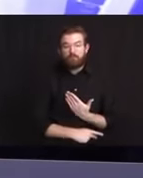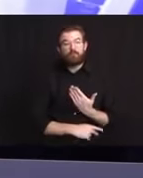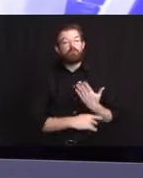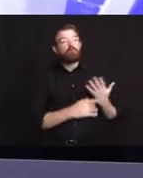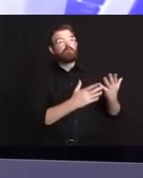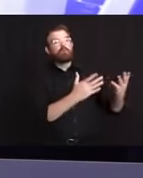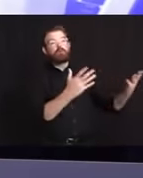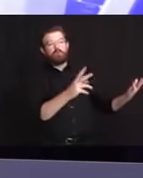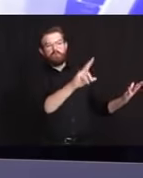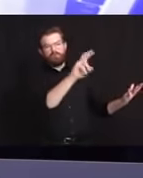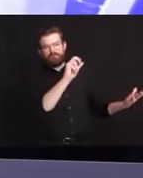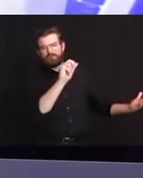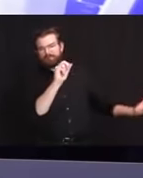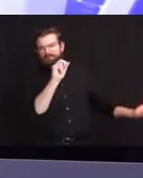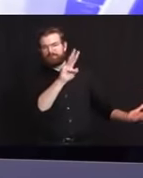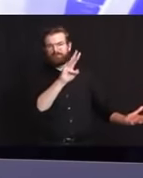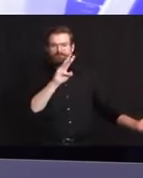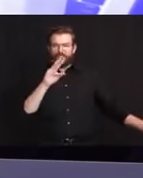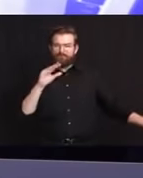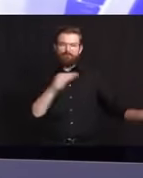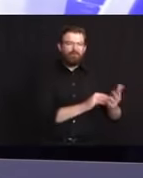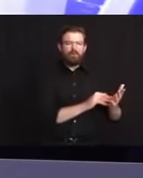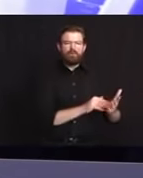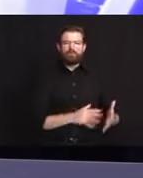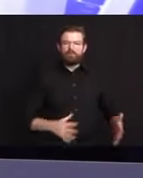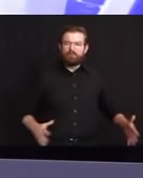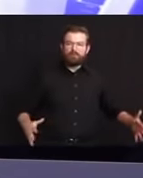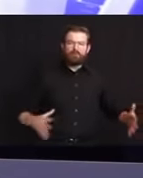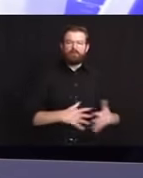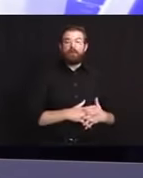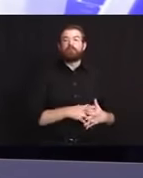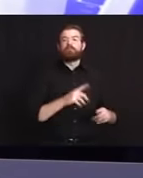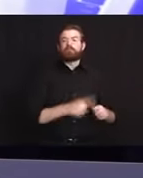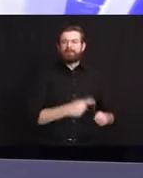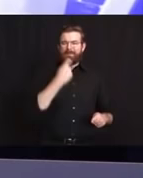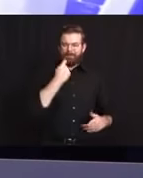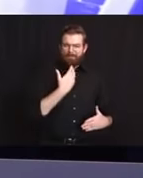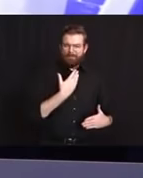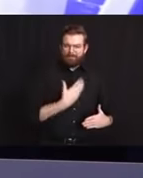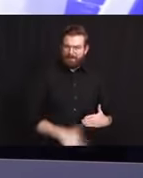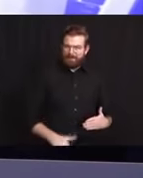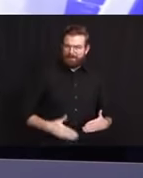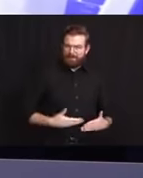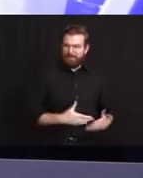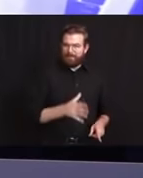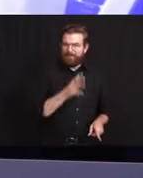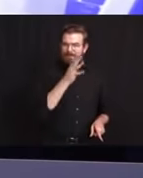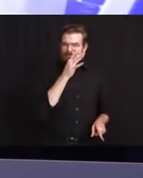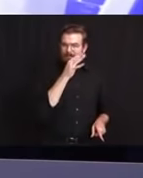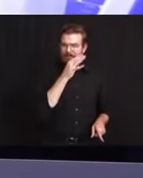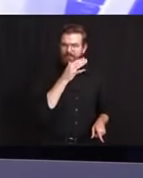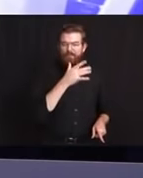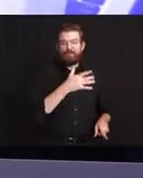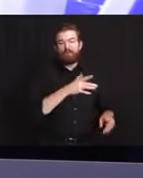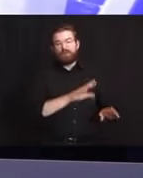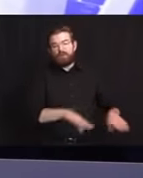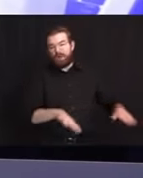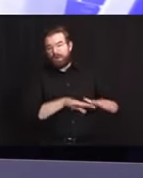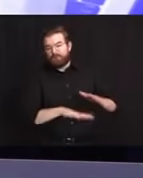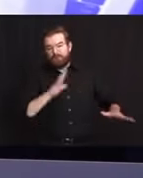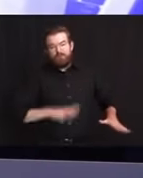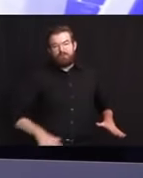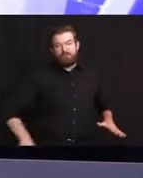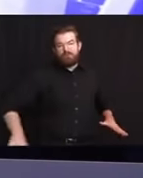217,000 pregnant, postpartum, and breastfeeding women, as well as infants and children under 5 years of age, to ensure that